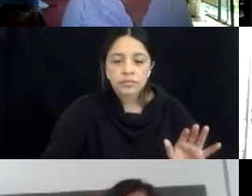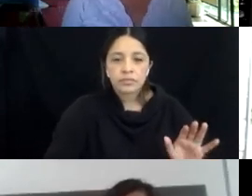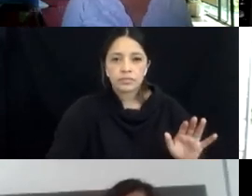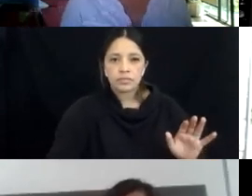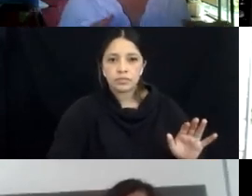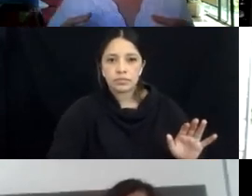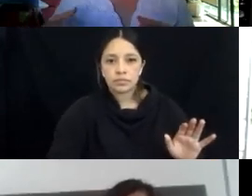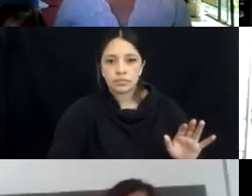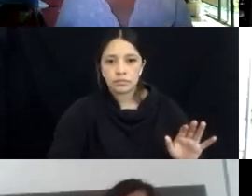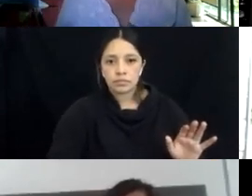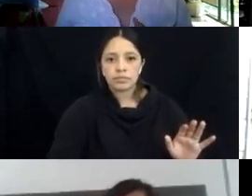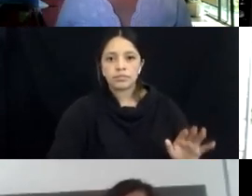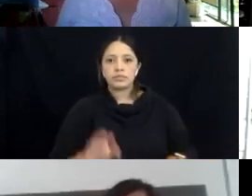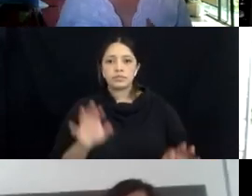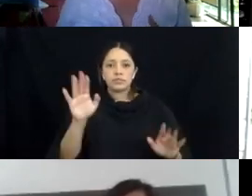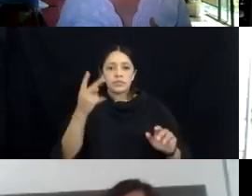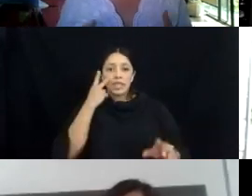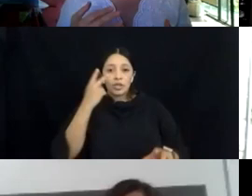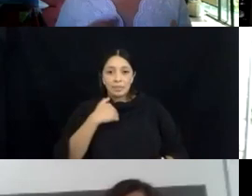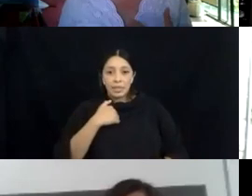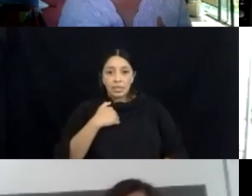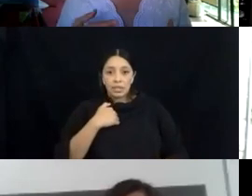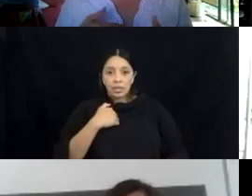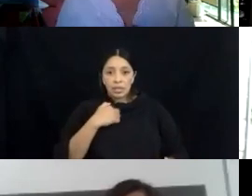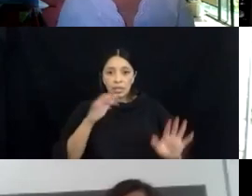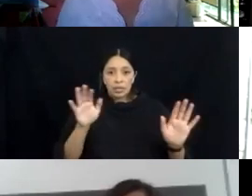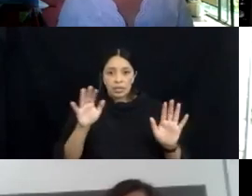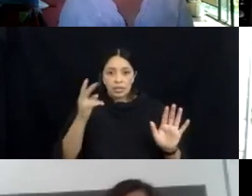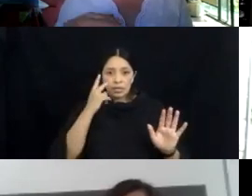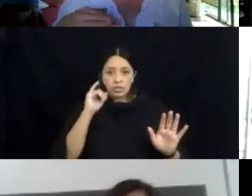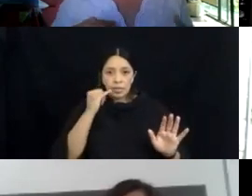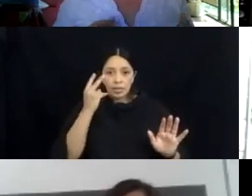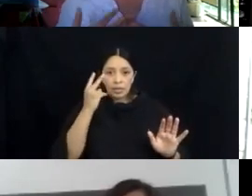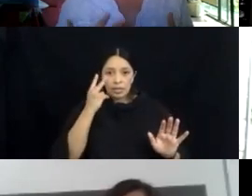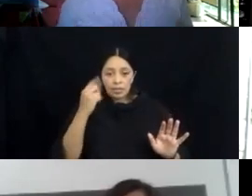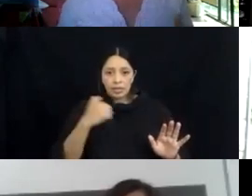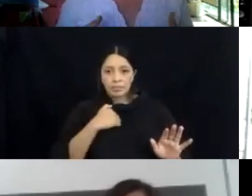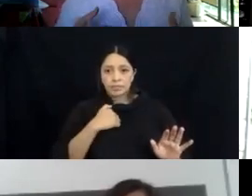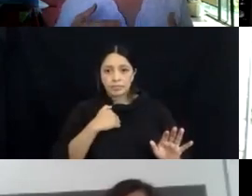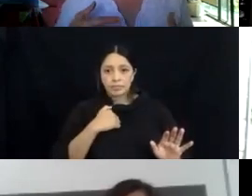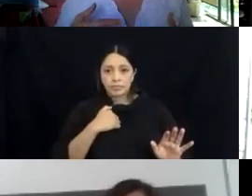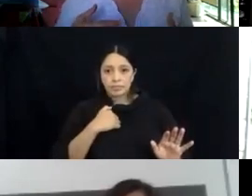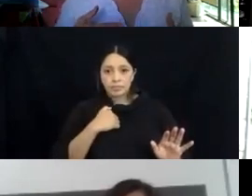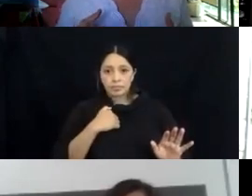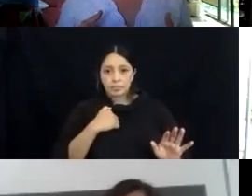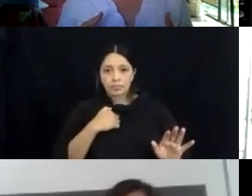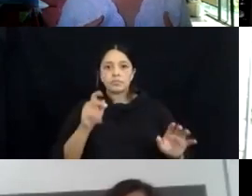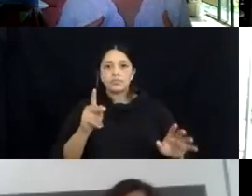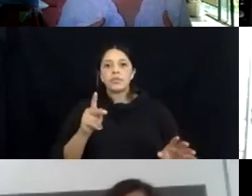less indigenous. And I think part of the reason that I was able to avoid